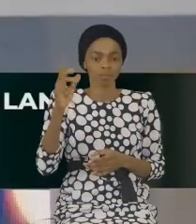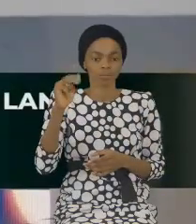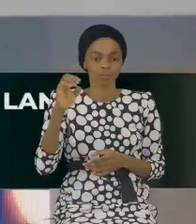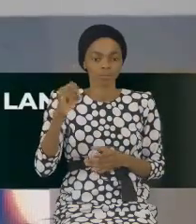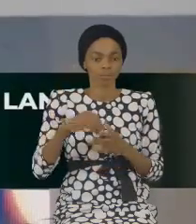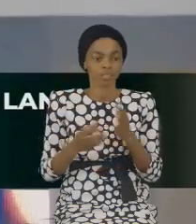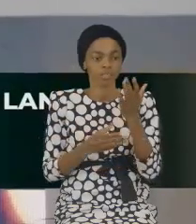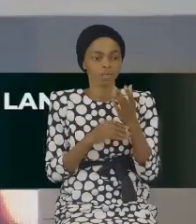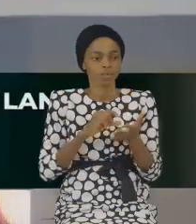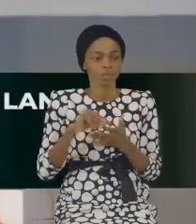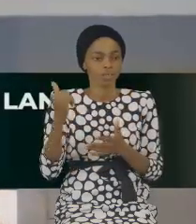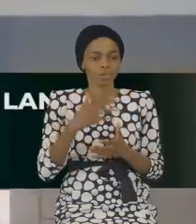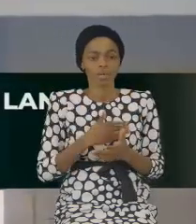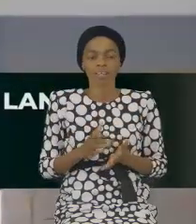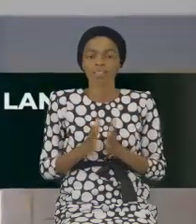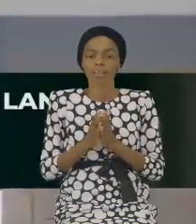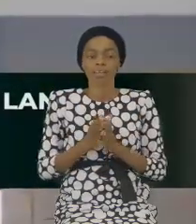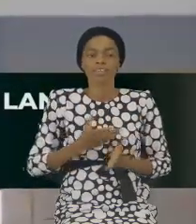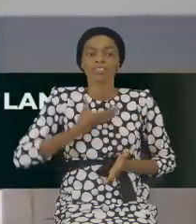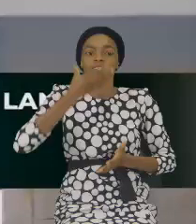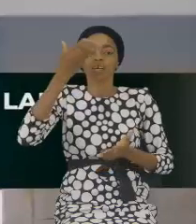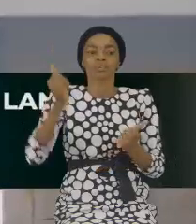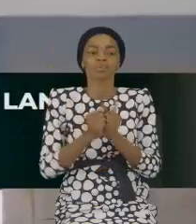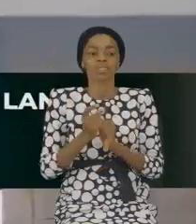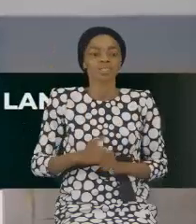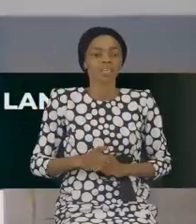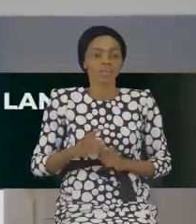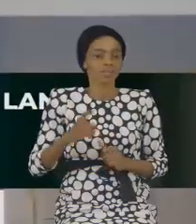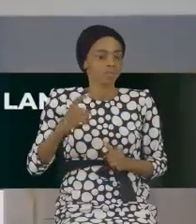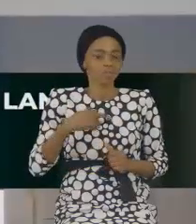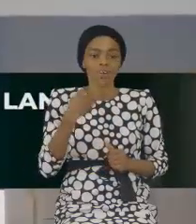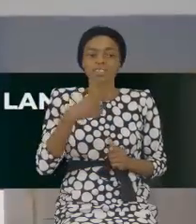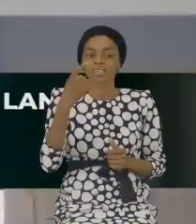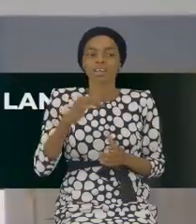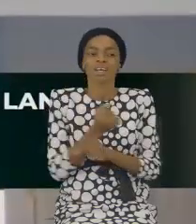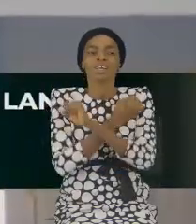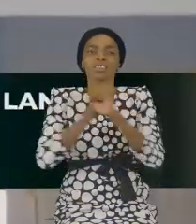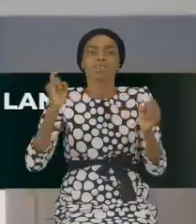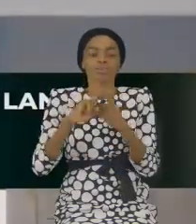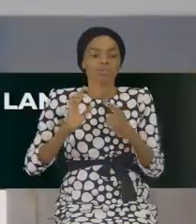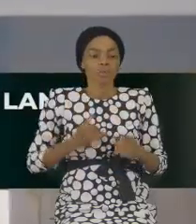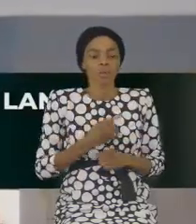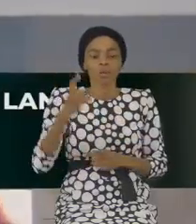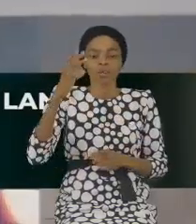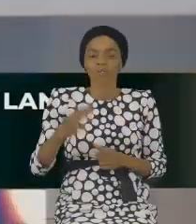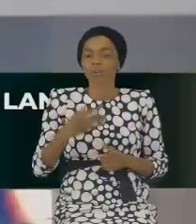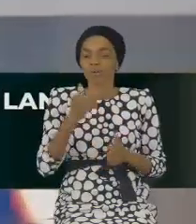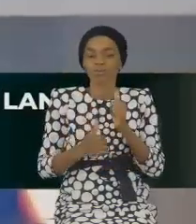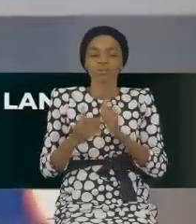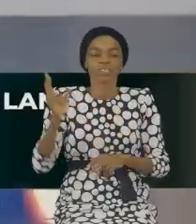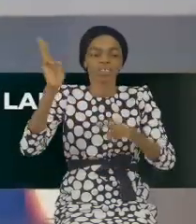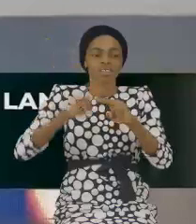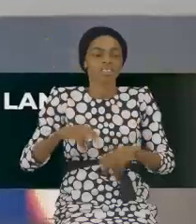it says, and they cried with a loud voice, saying, salvation to our God, which sitteth